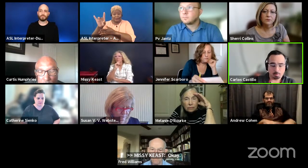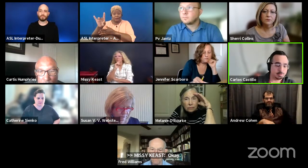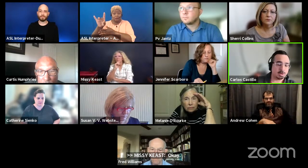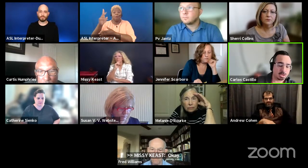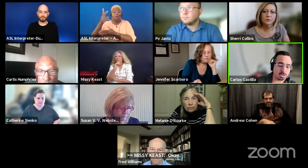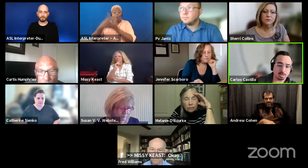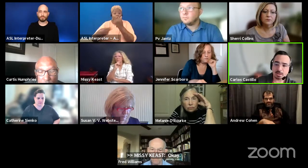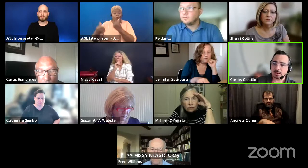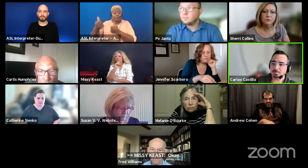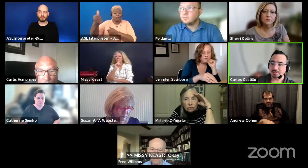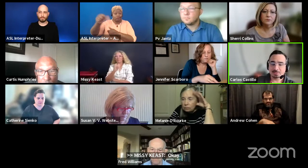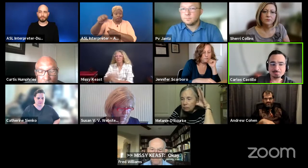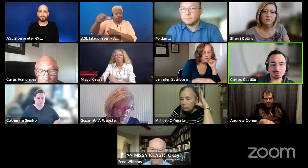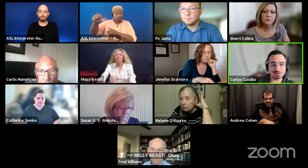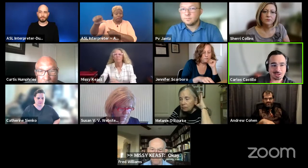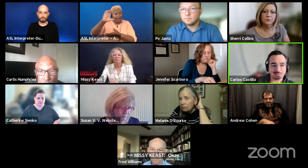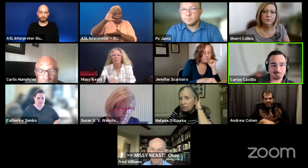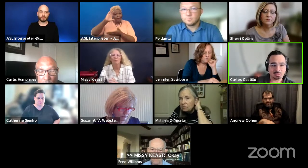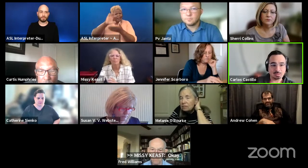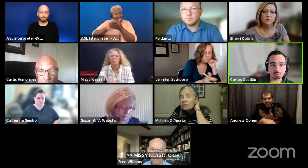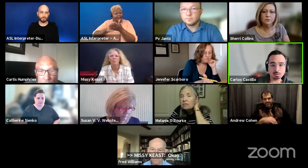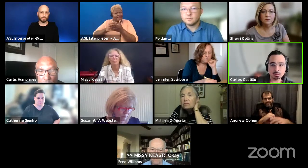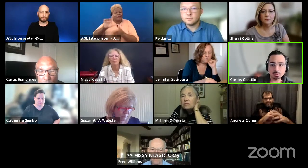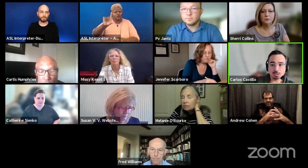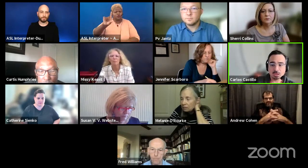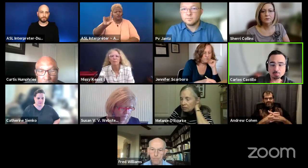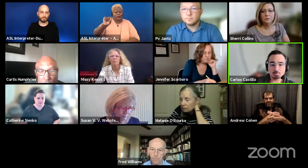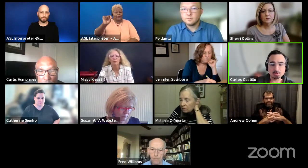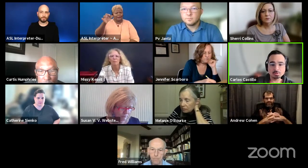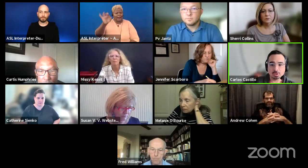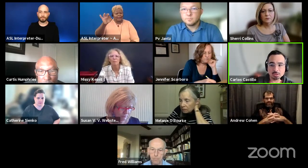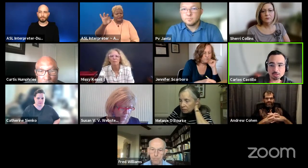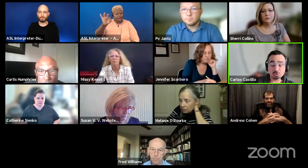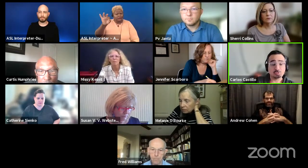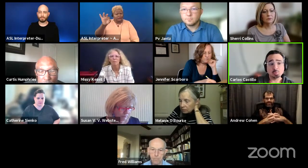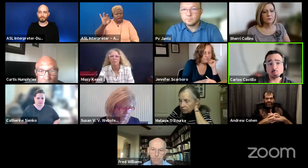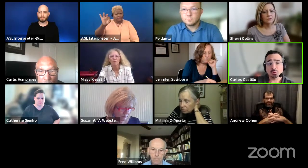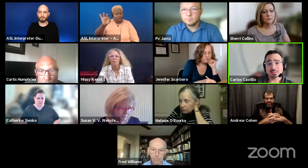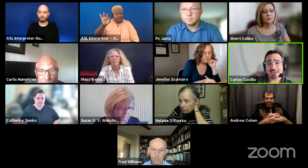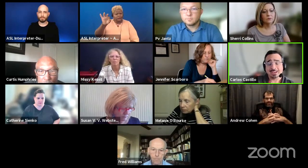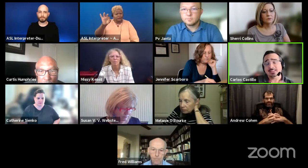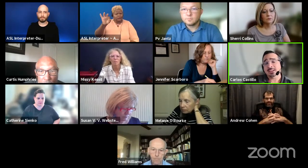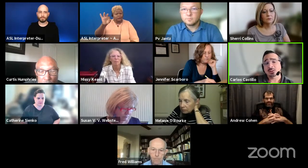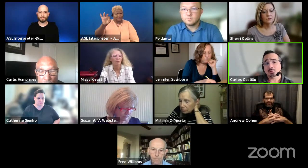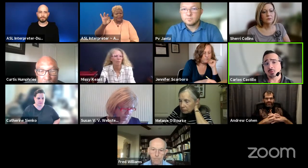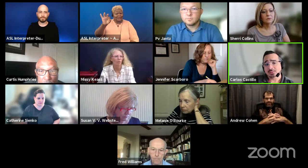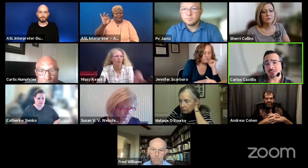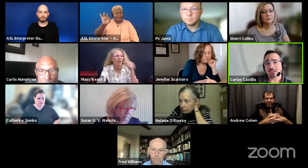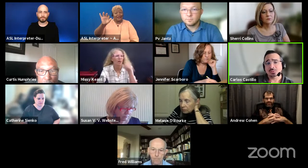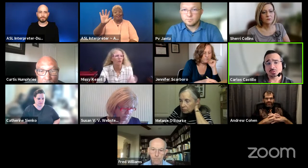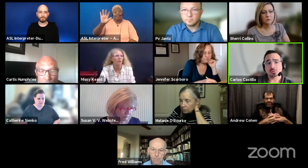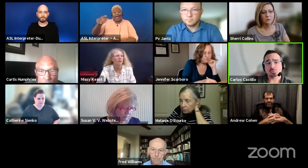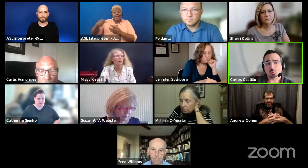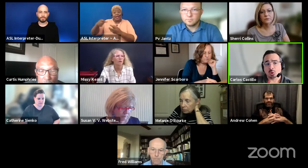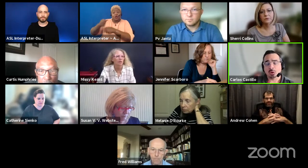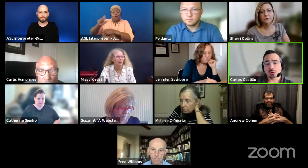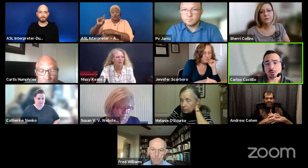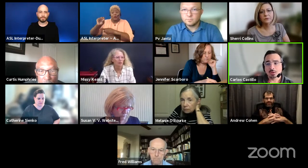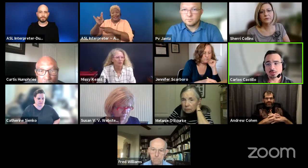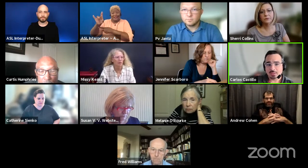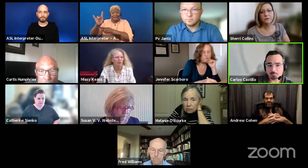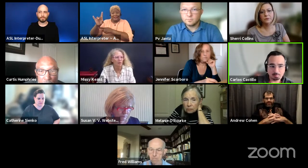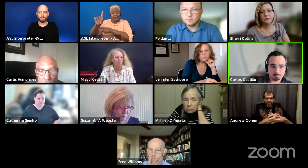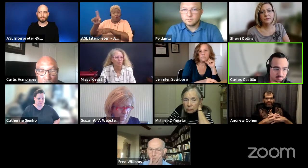were both denied. And I believe in 19, it took the 18 request took so